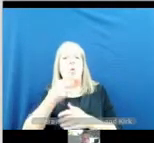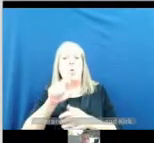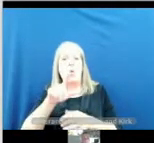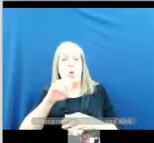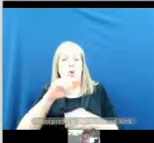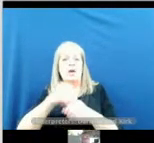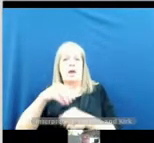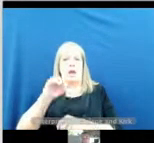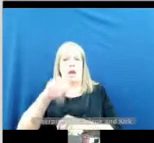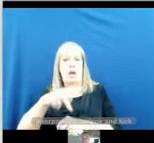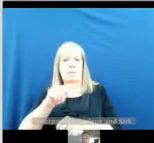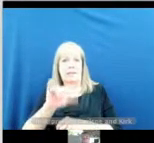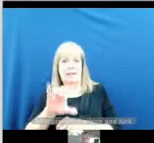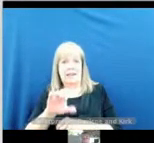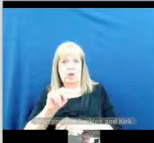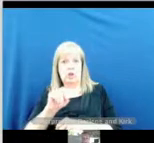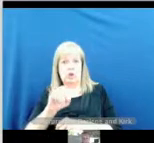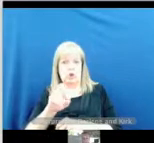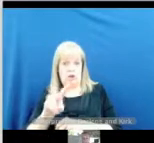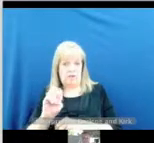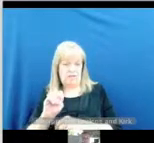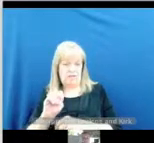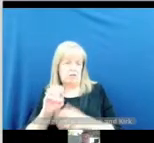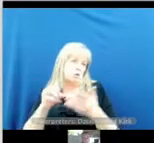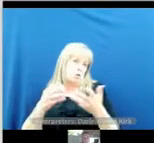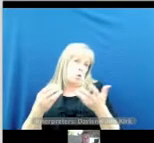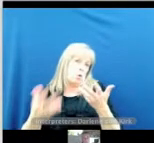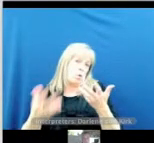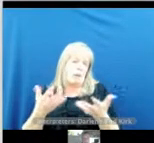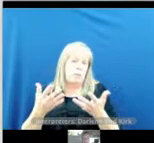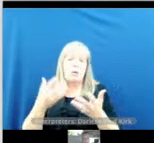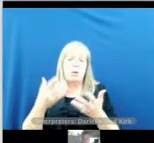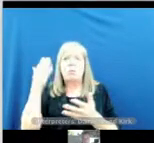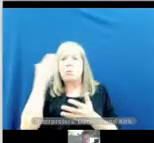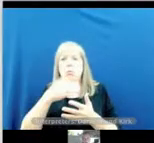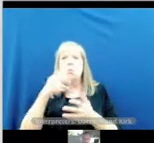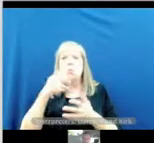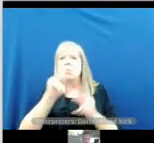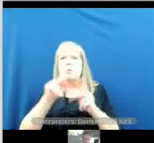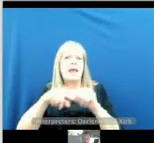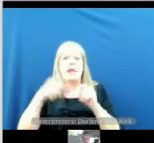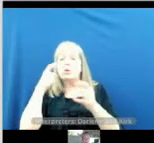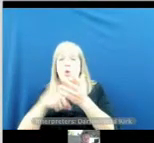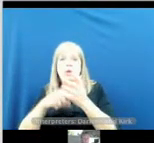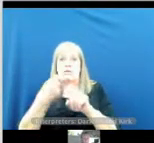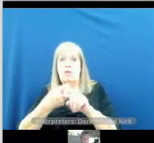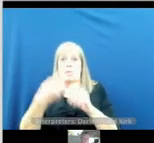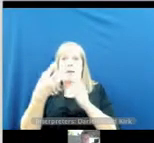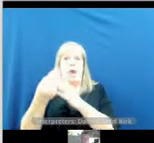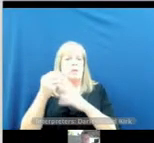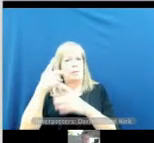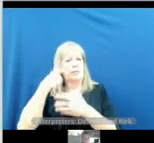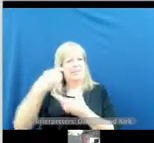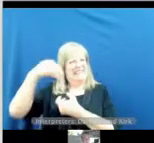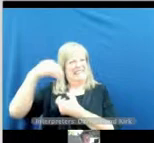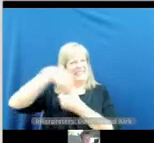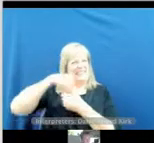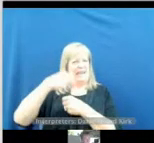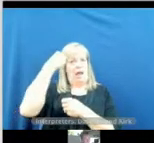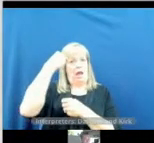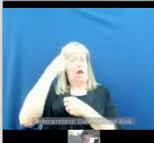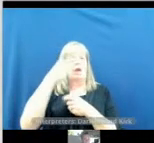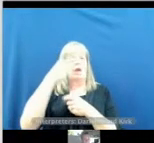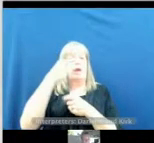not necessarily in a way that's visible from the outside. The gap or the missing component could be